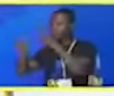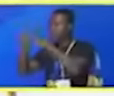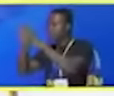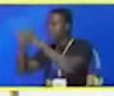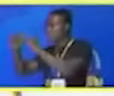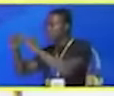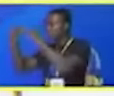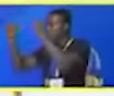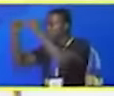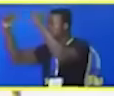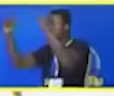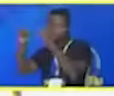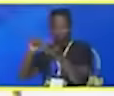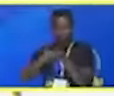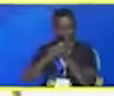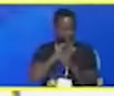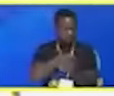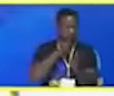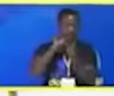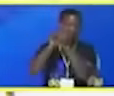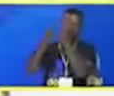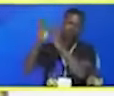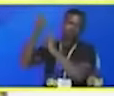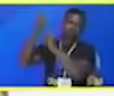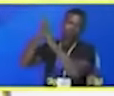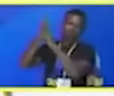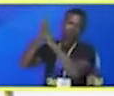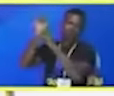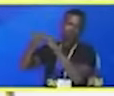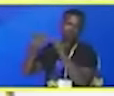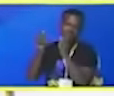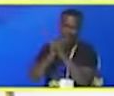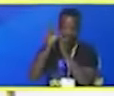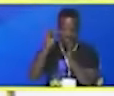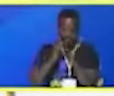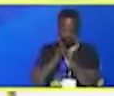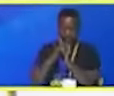encounter God himself. No wonder Jesus calls himself the door.